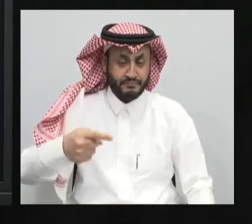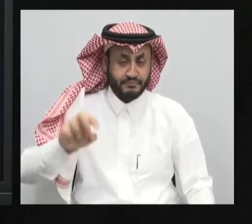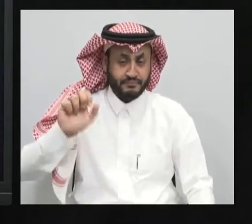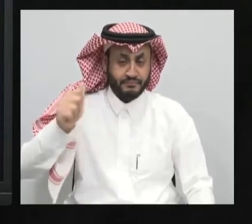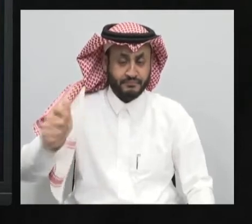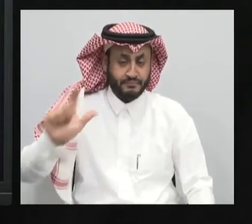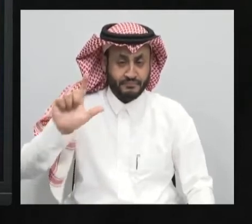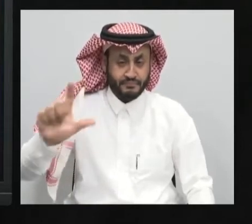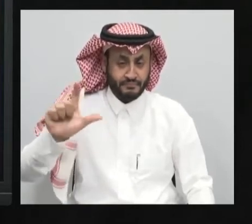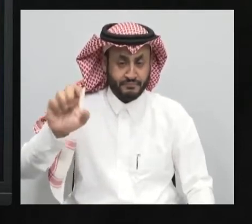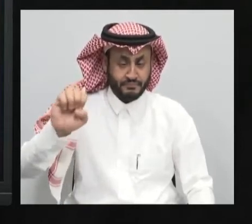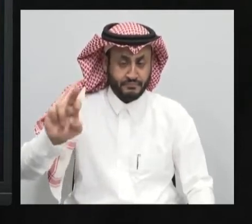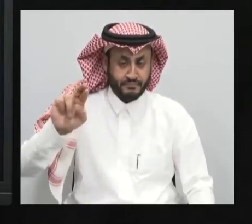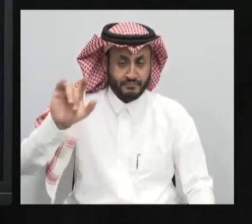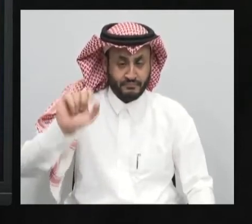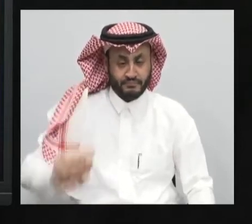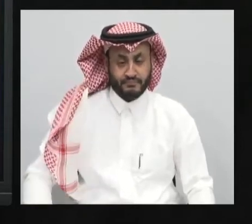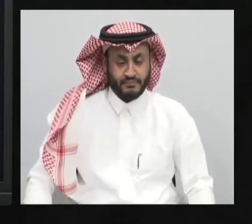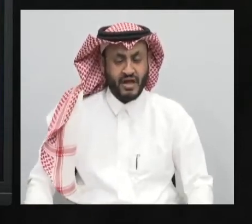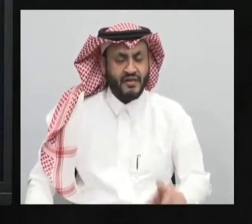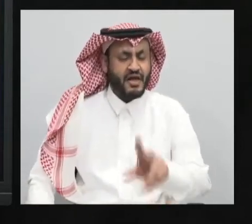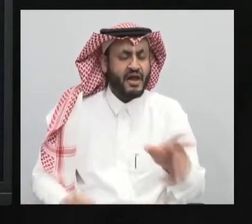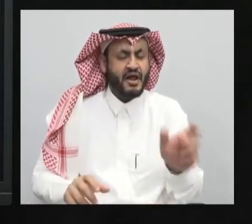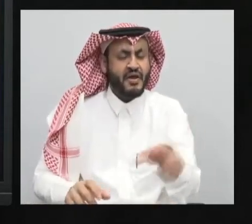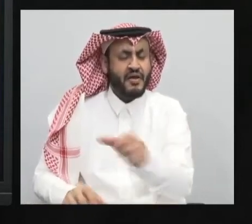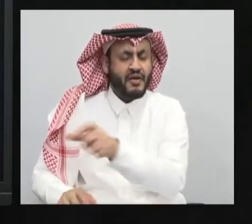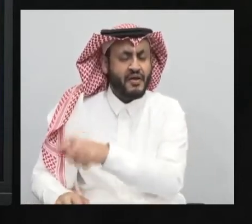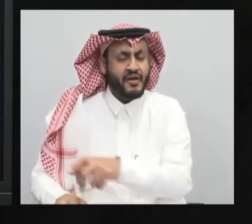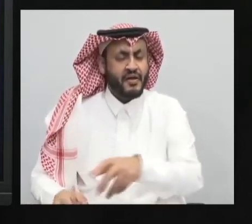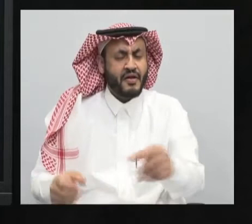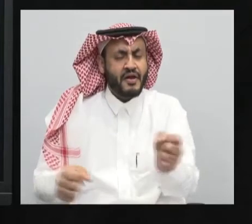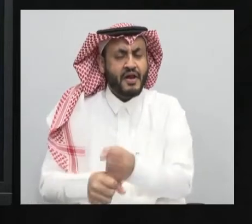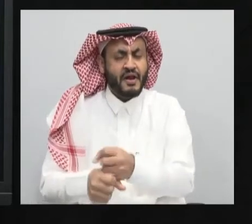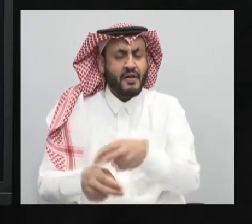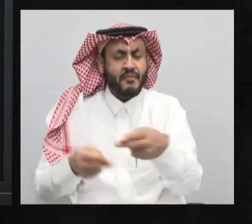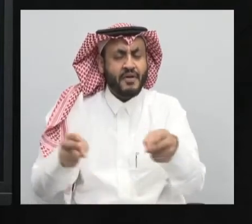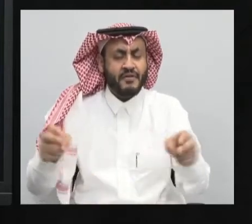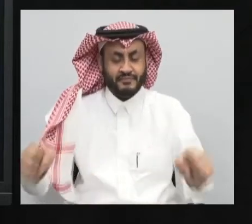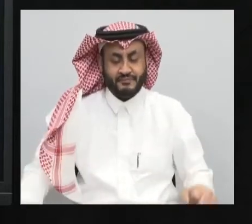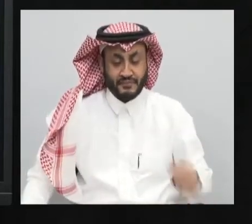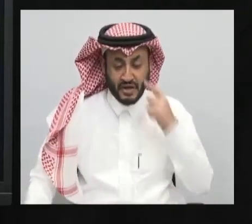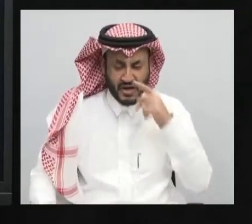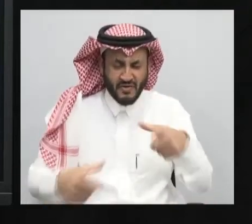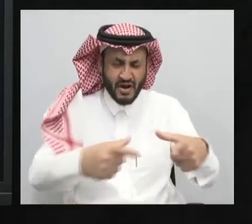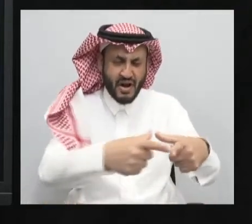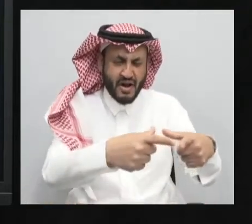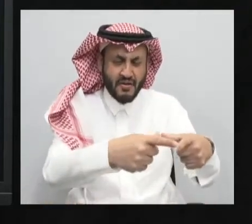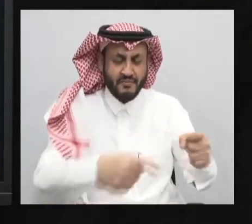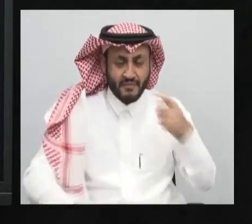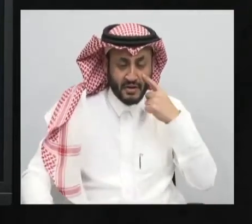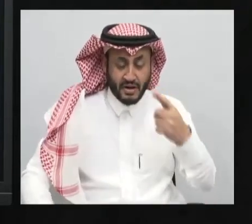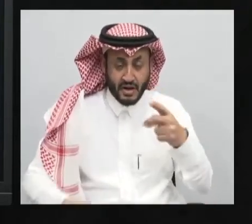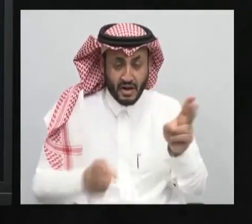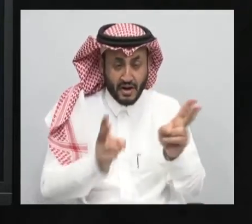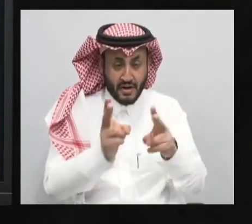there and each one of them is doing something different. We have here in the corner a person who's